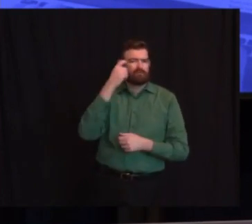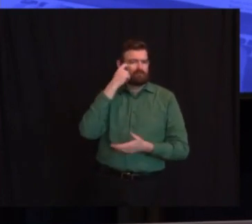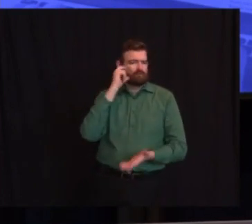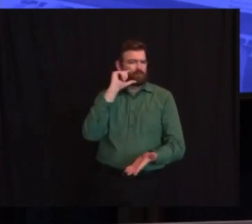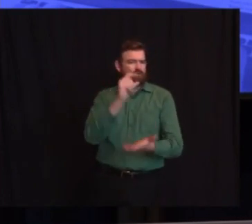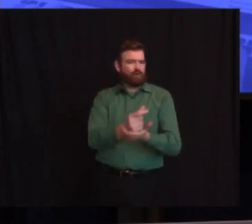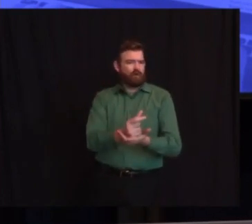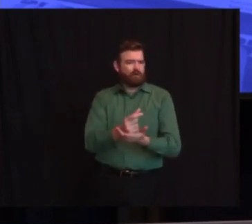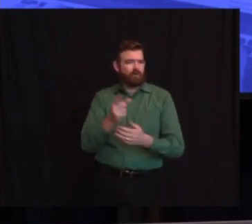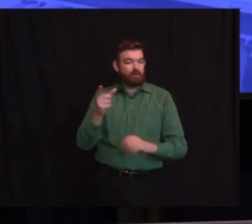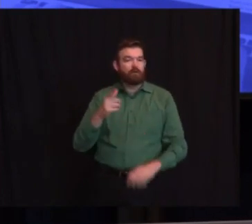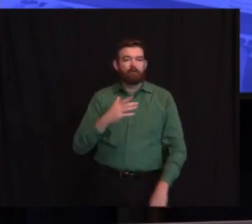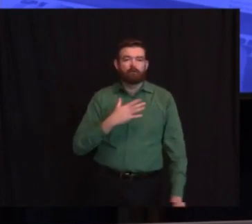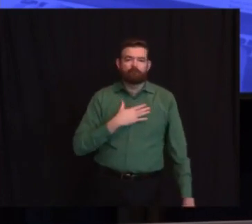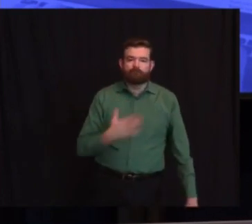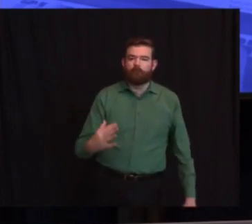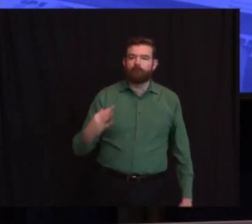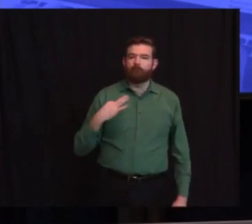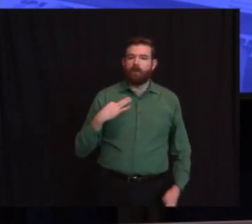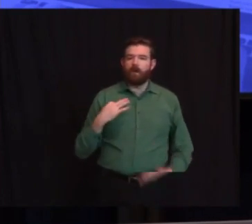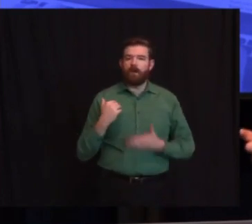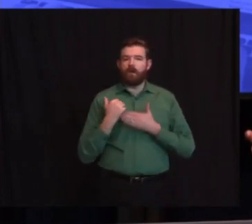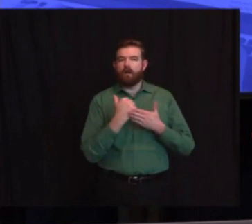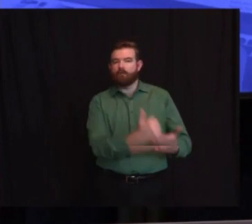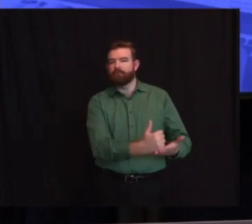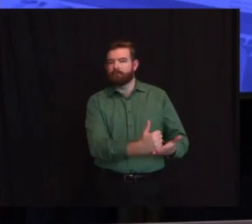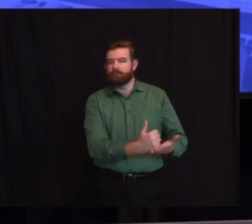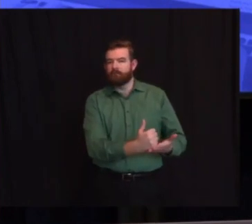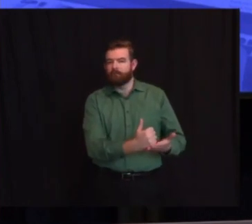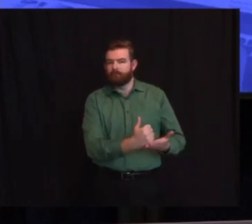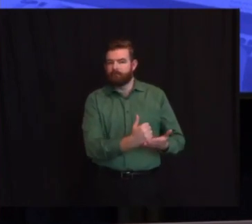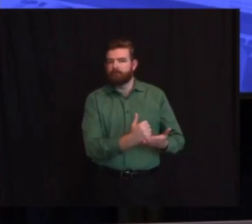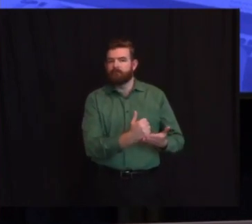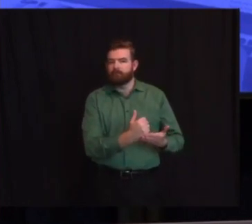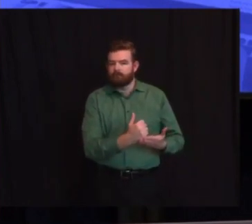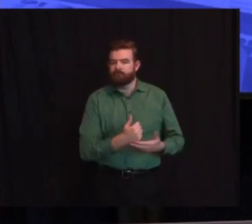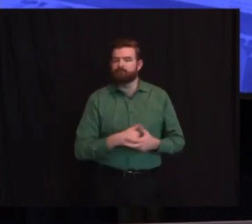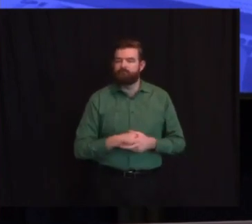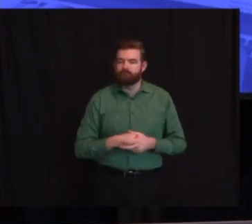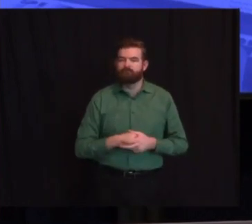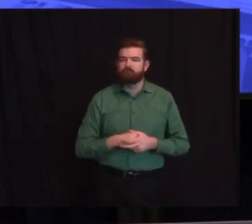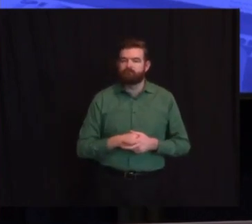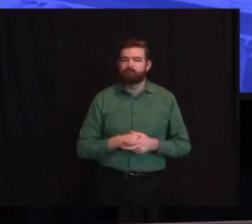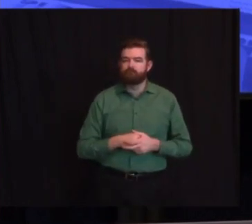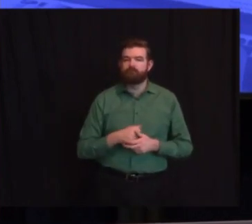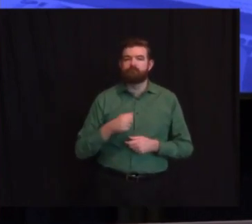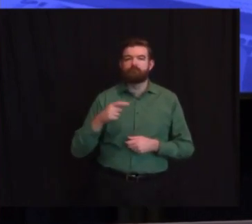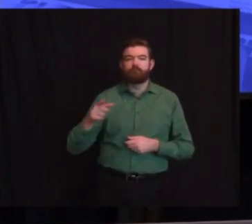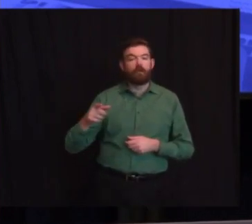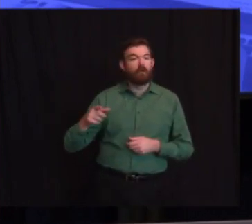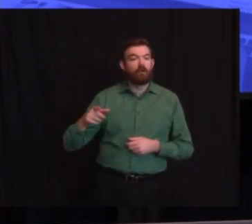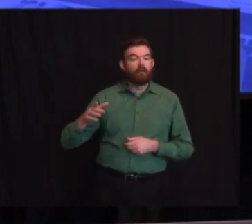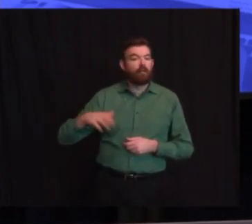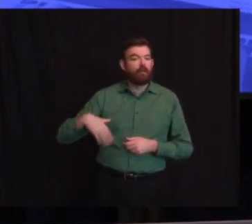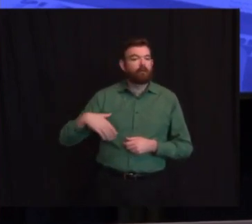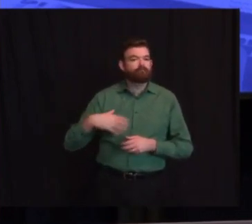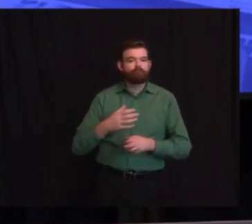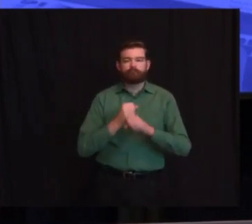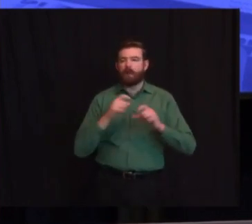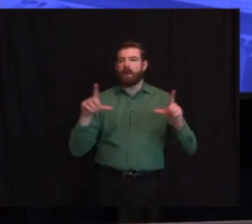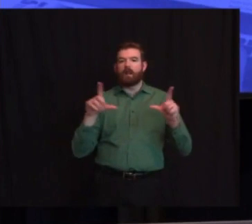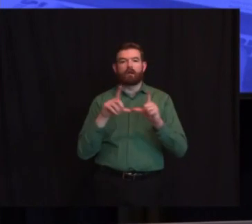this historic response between that education and their boards. And I think I said a couple weeks ago, troopers